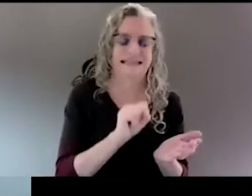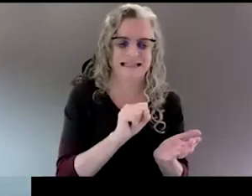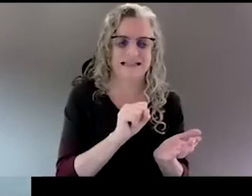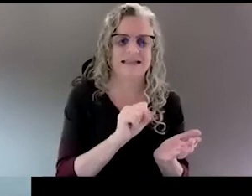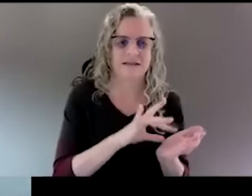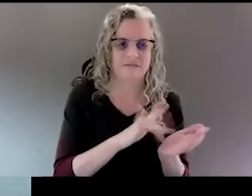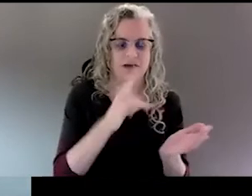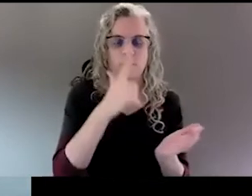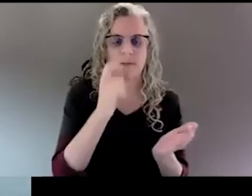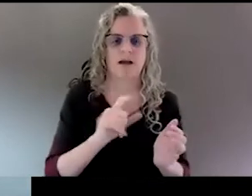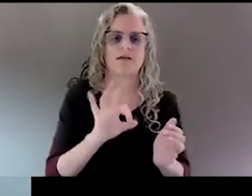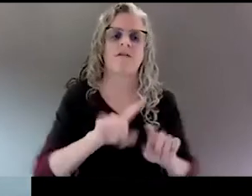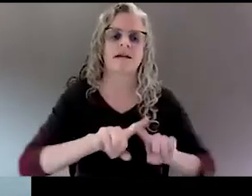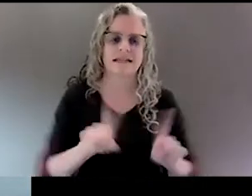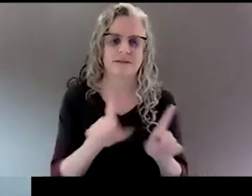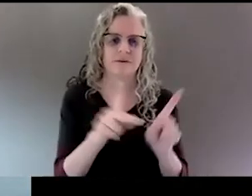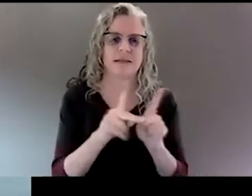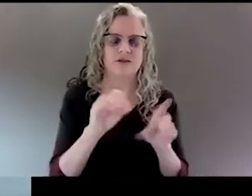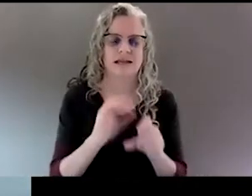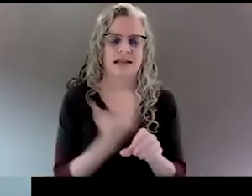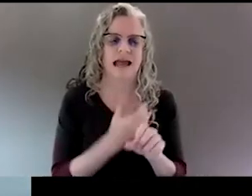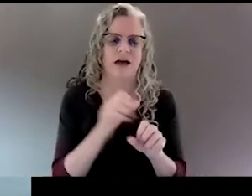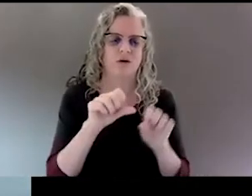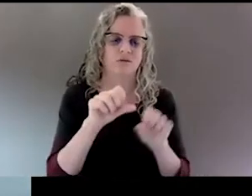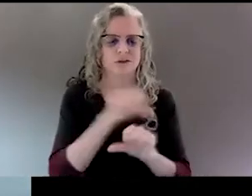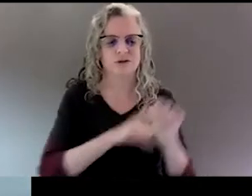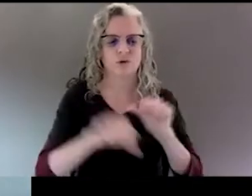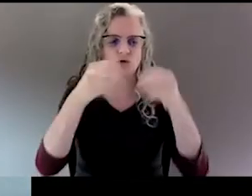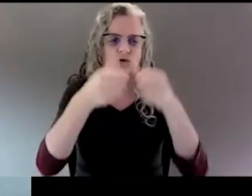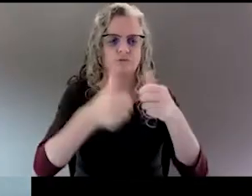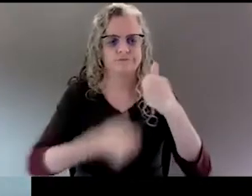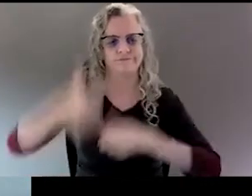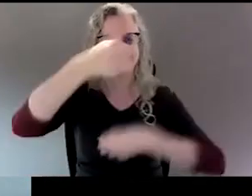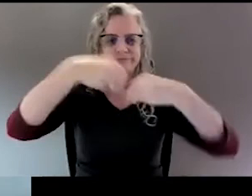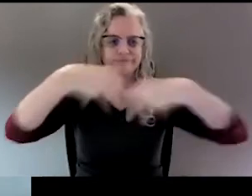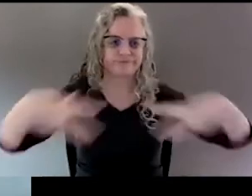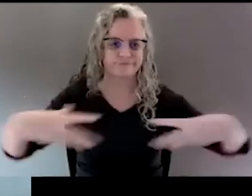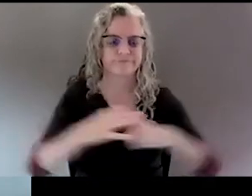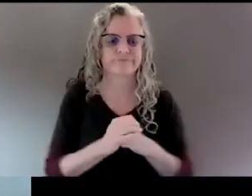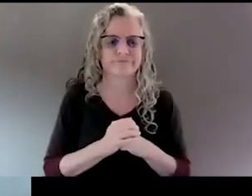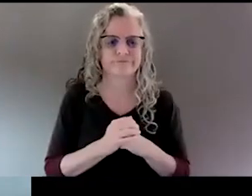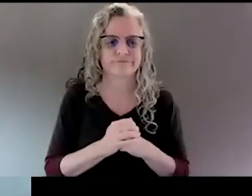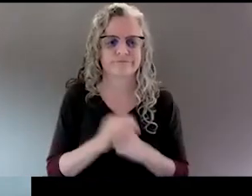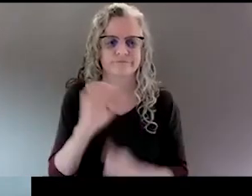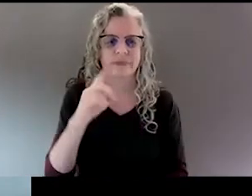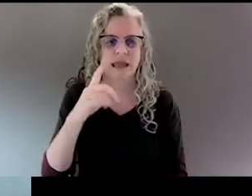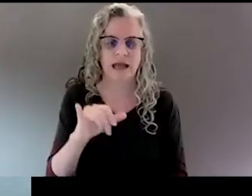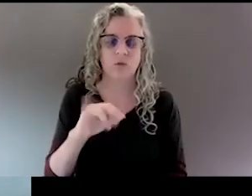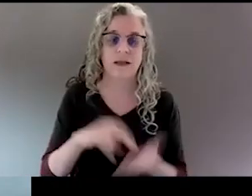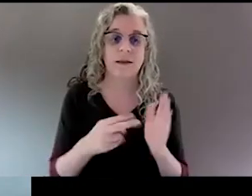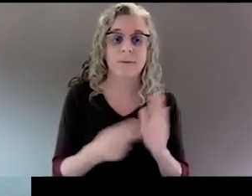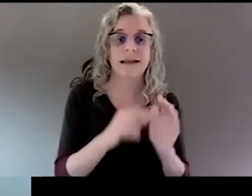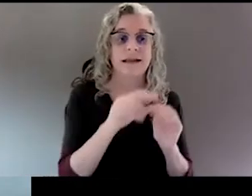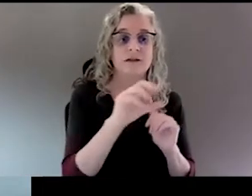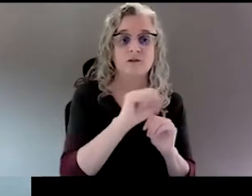hierarchy. We think of equity as meaning social justice or fairness, and